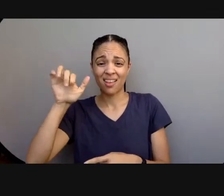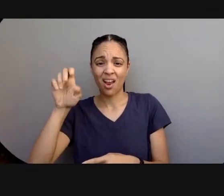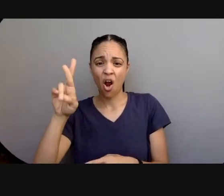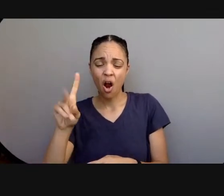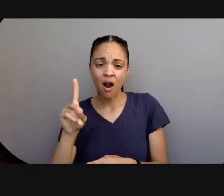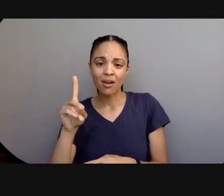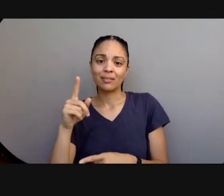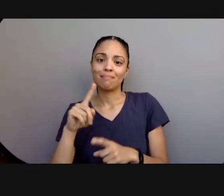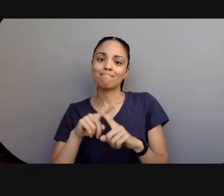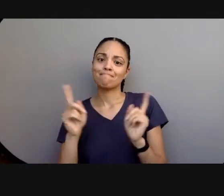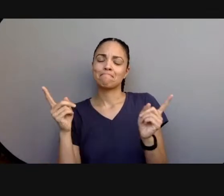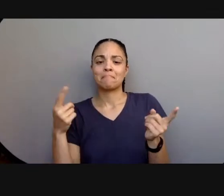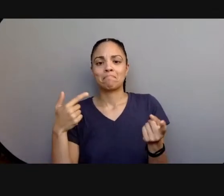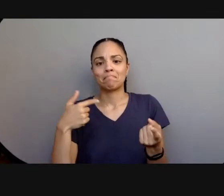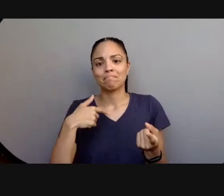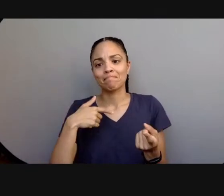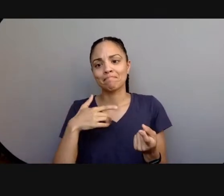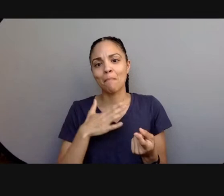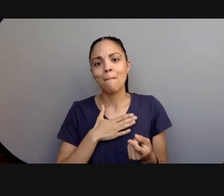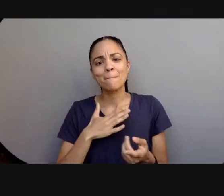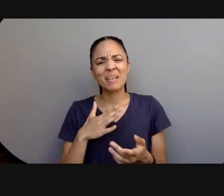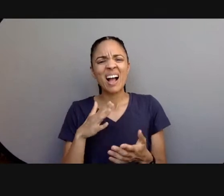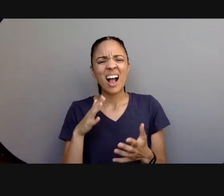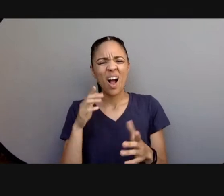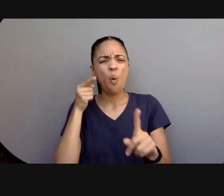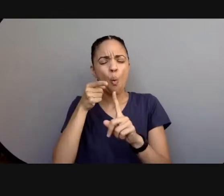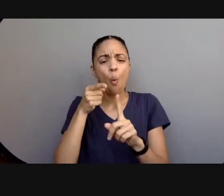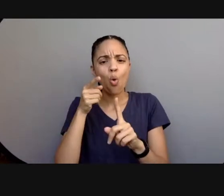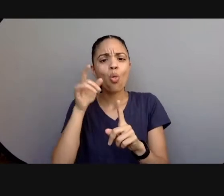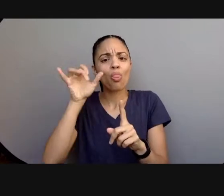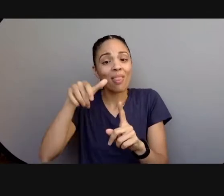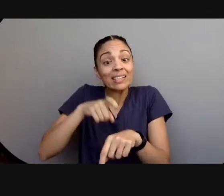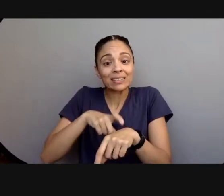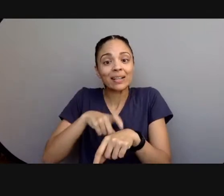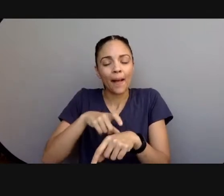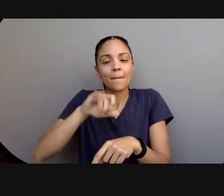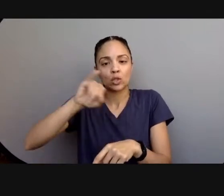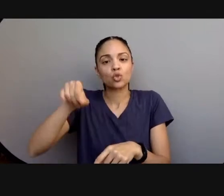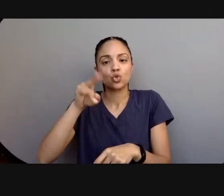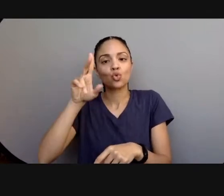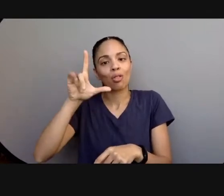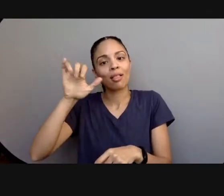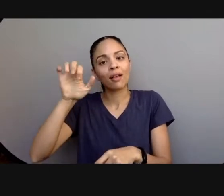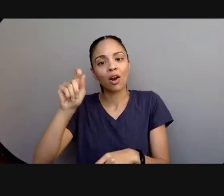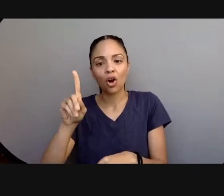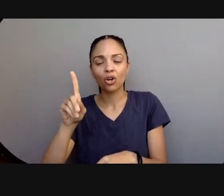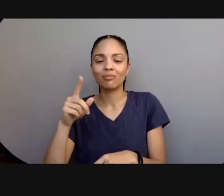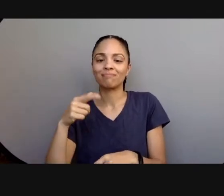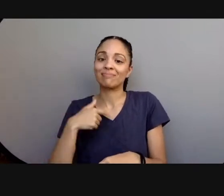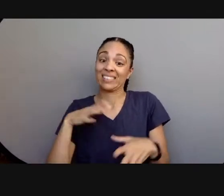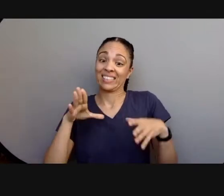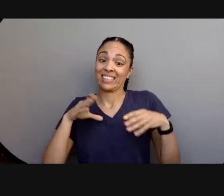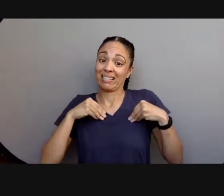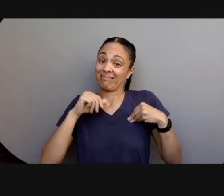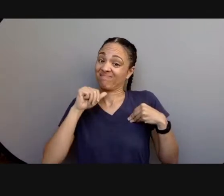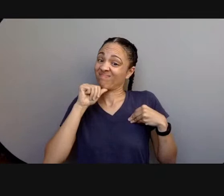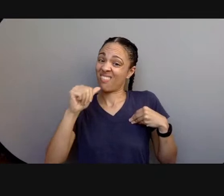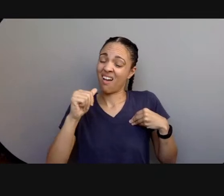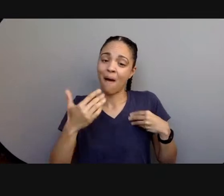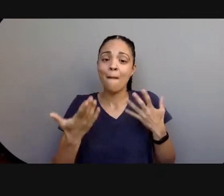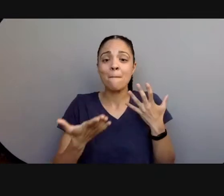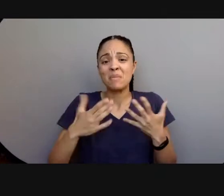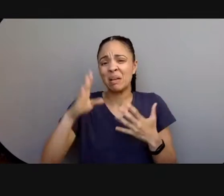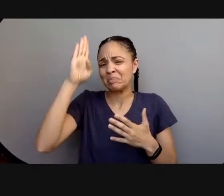and hearts set, kind of tunnel vision on Juilliard, right? So I didn't end up getting in because that's not what God's will was.